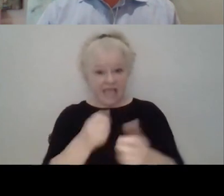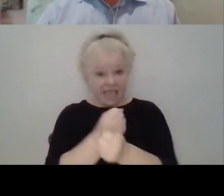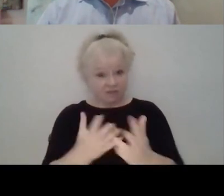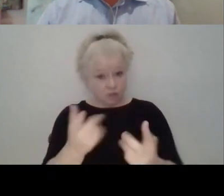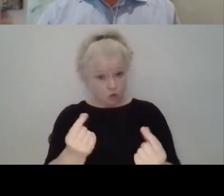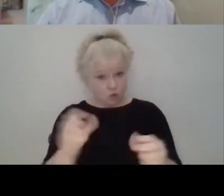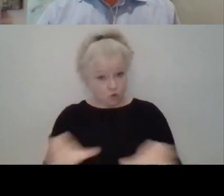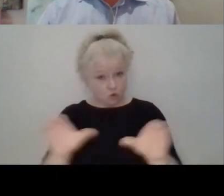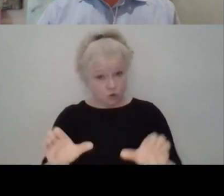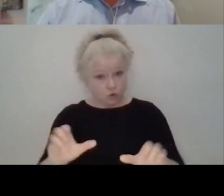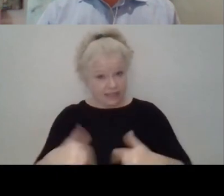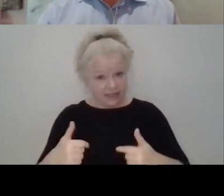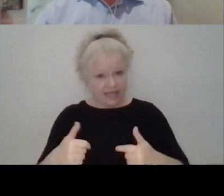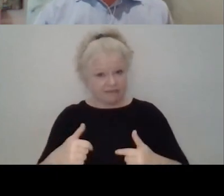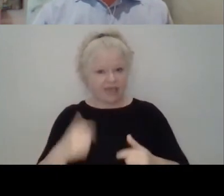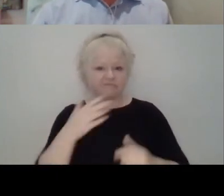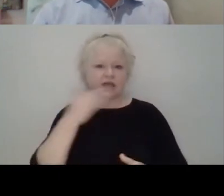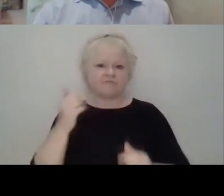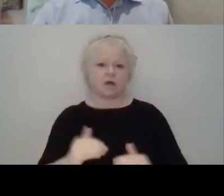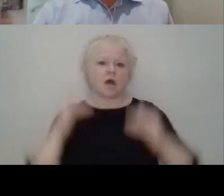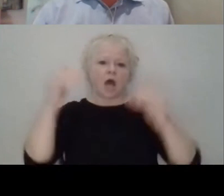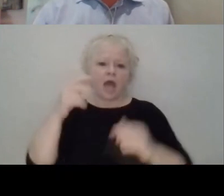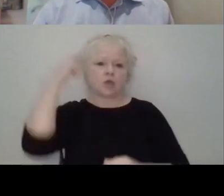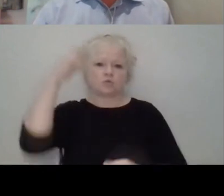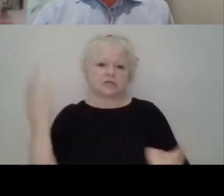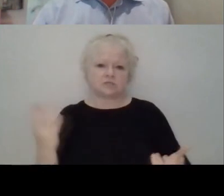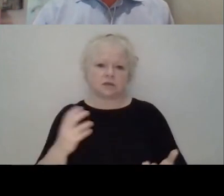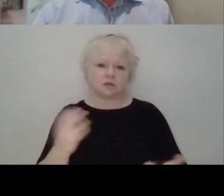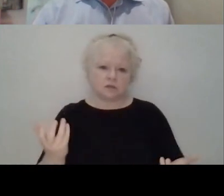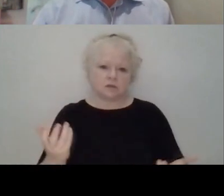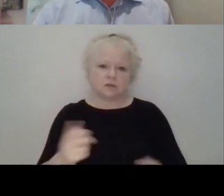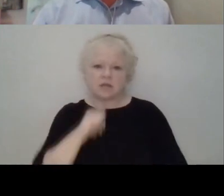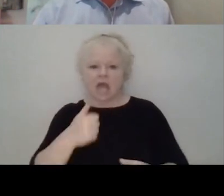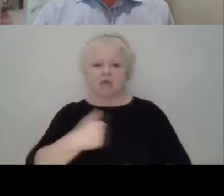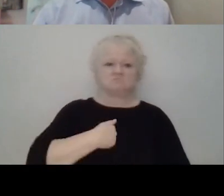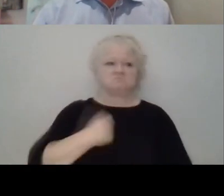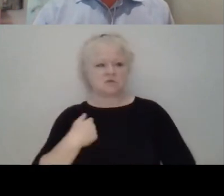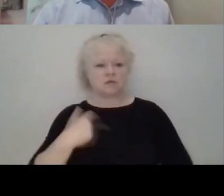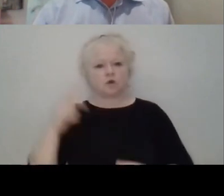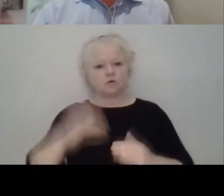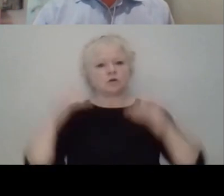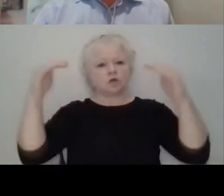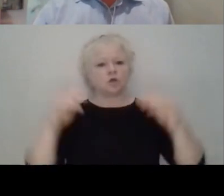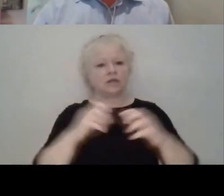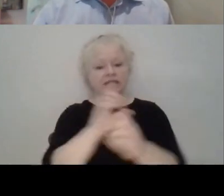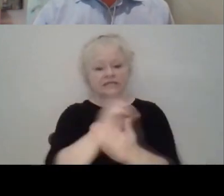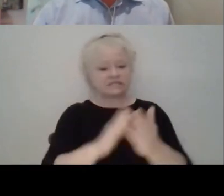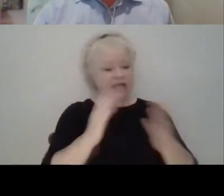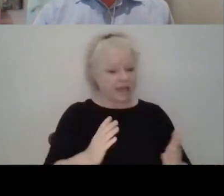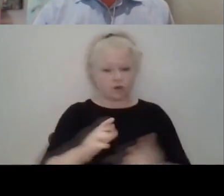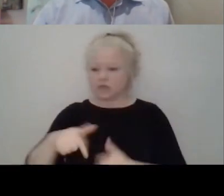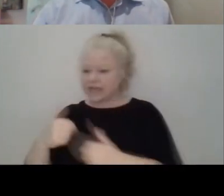you have to do it for a higher purpose. And by the way, you can't create compartments and put designer and life separate. It's one. You